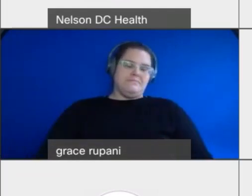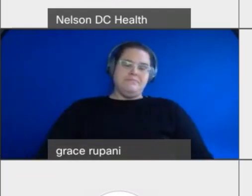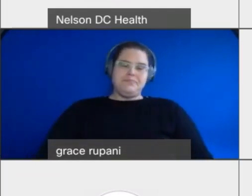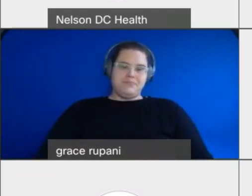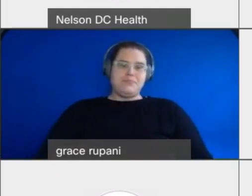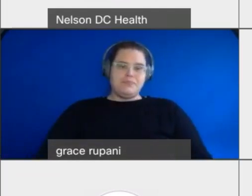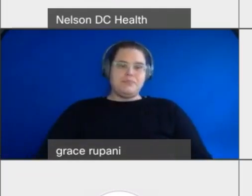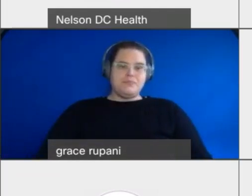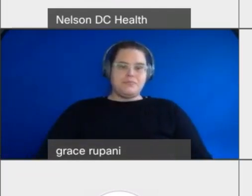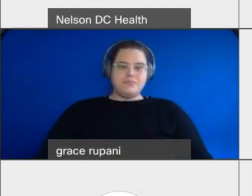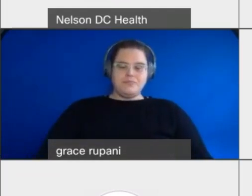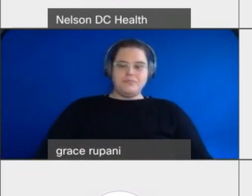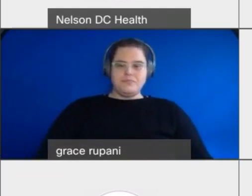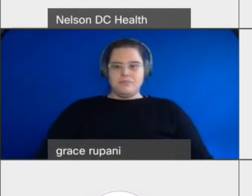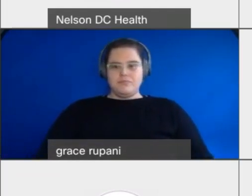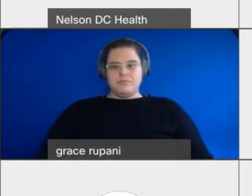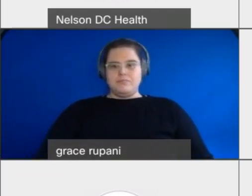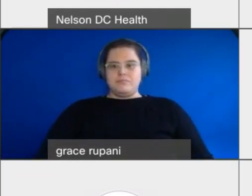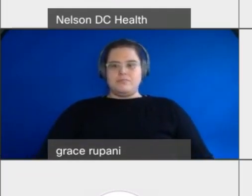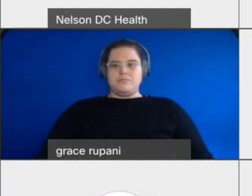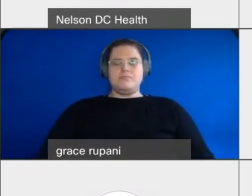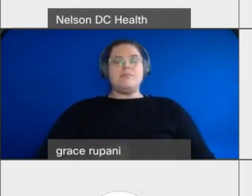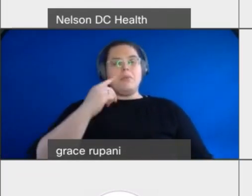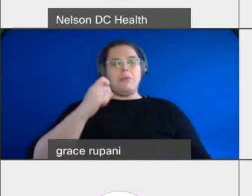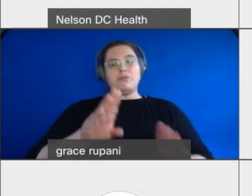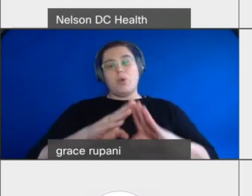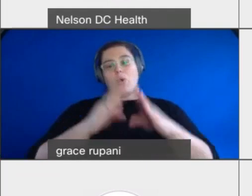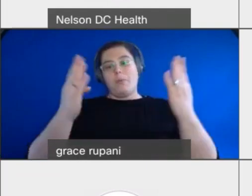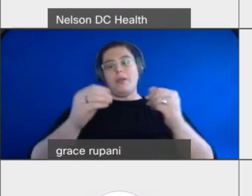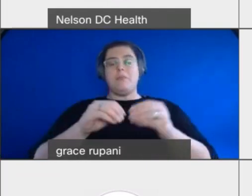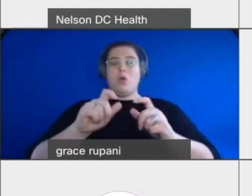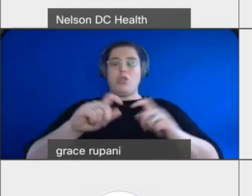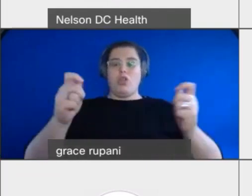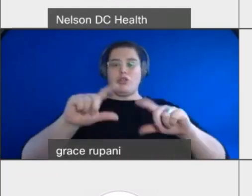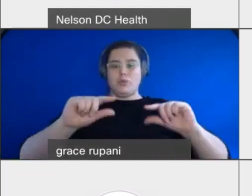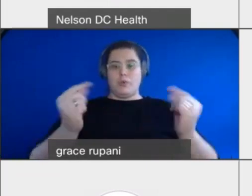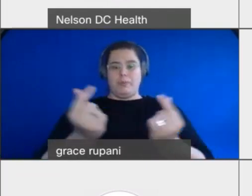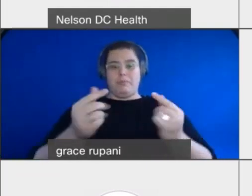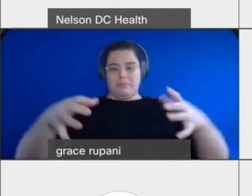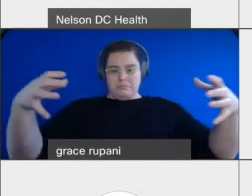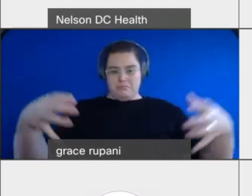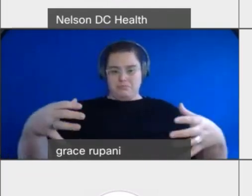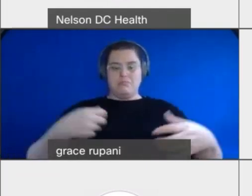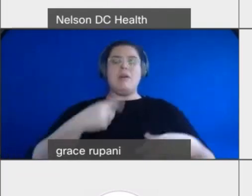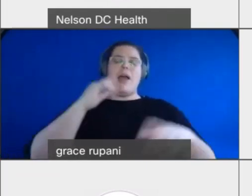can anticipate that there will be some delays, but hopefully it'll be a little bit easier for everybody.